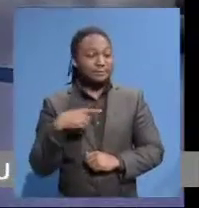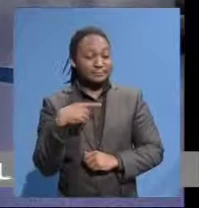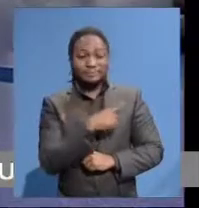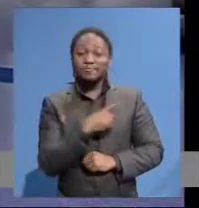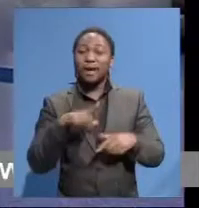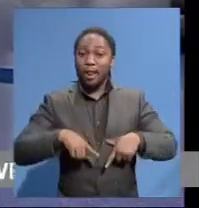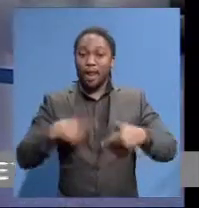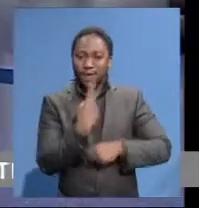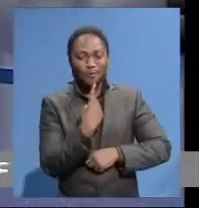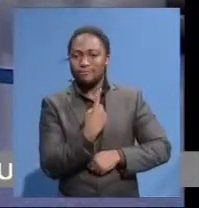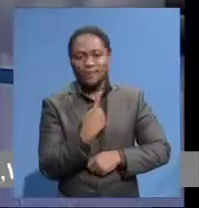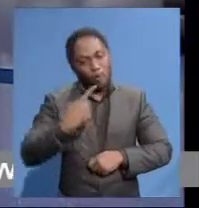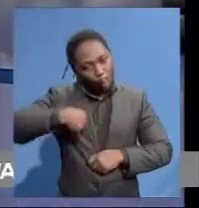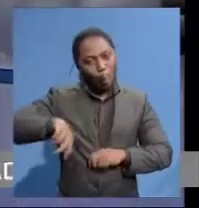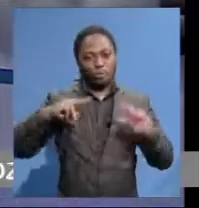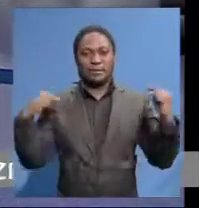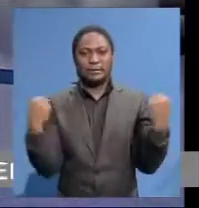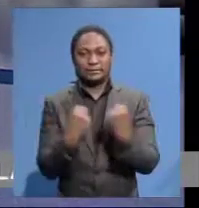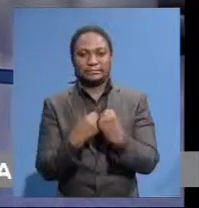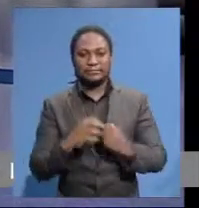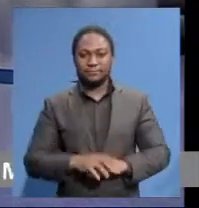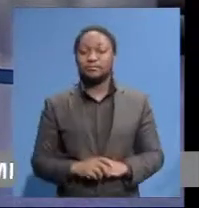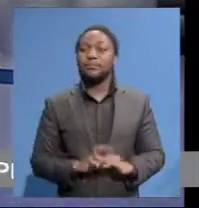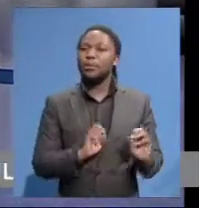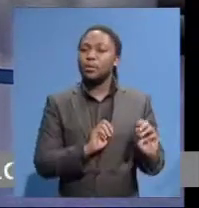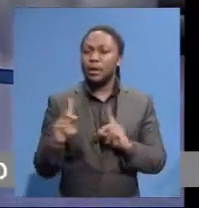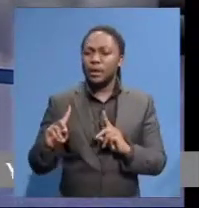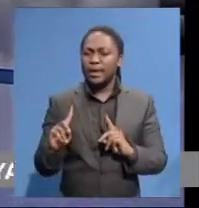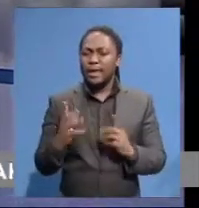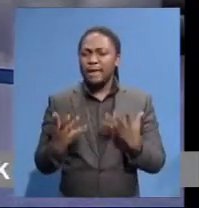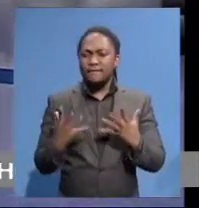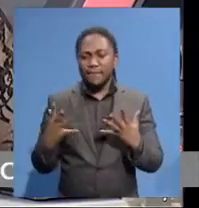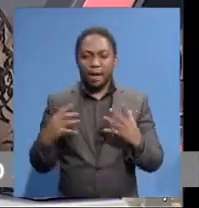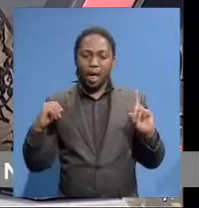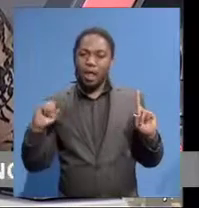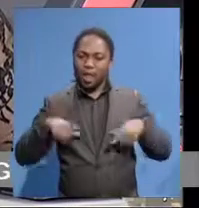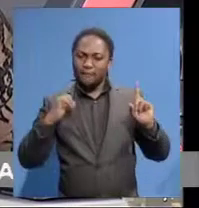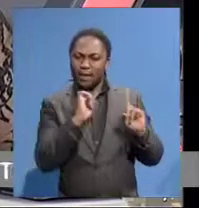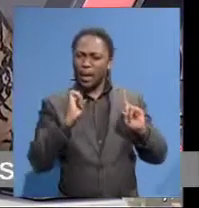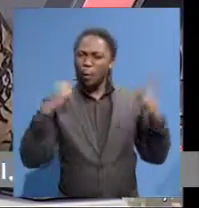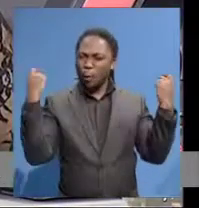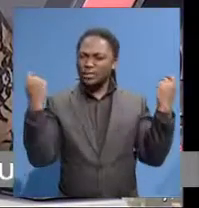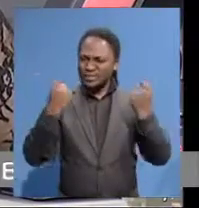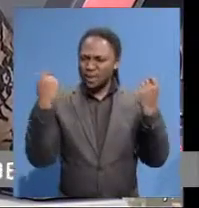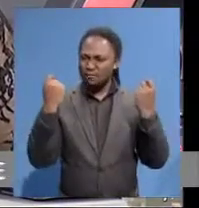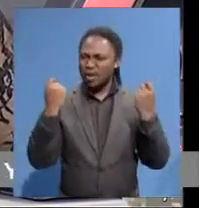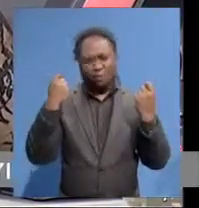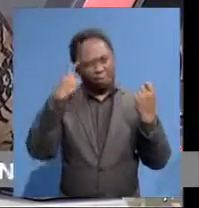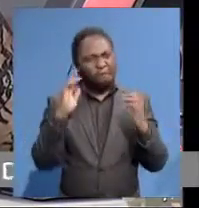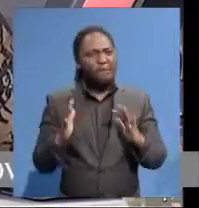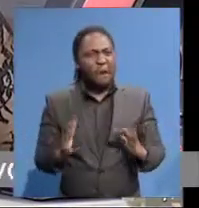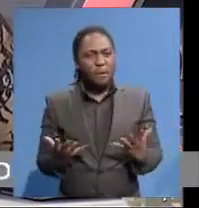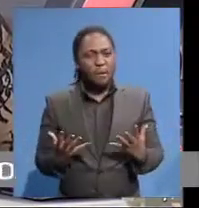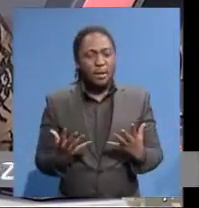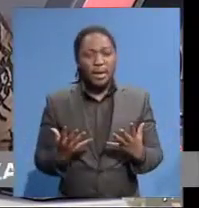if we were to live Tata's legacy, how would we celebrate him and keep his legacy alive in how we treat